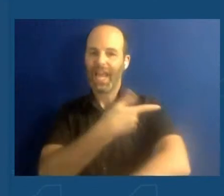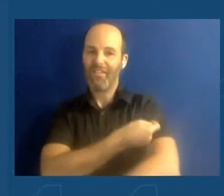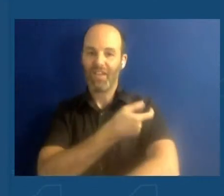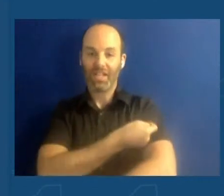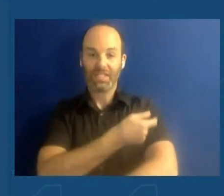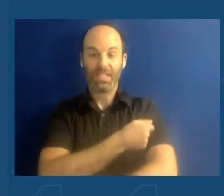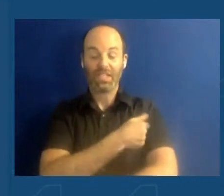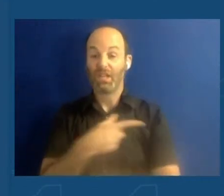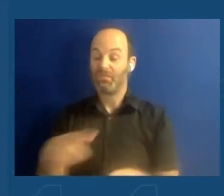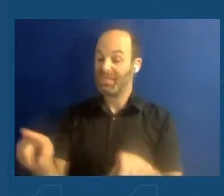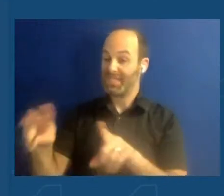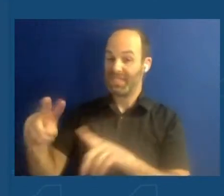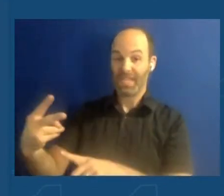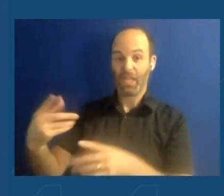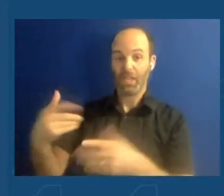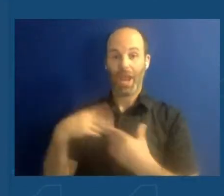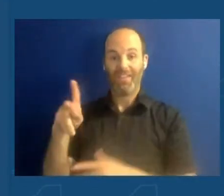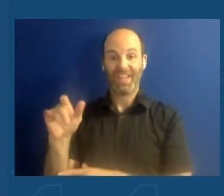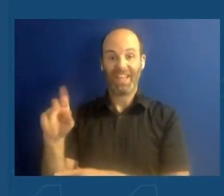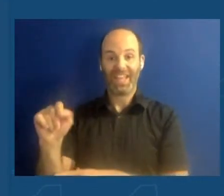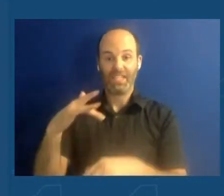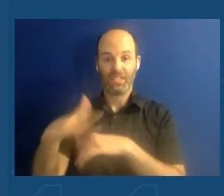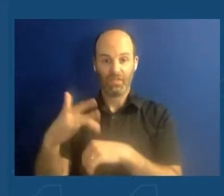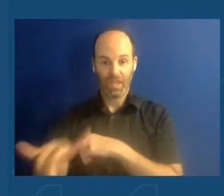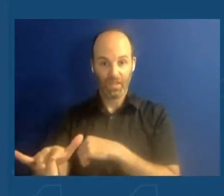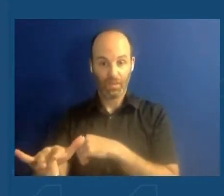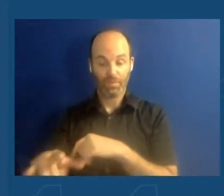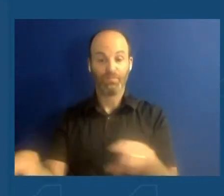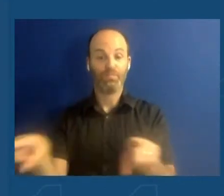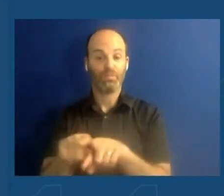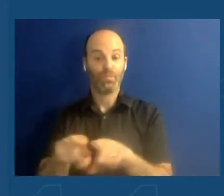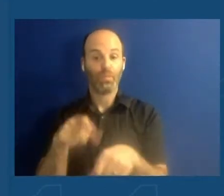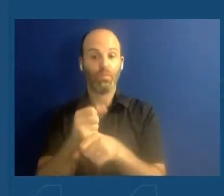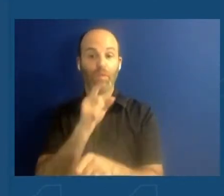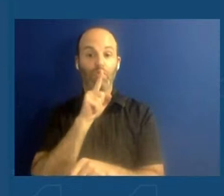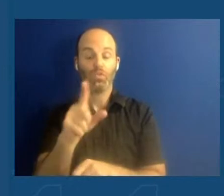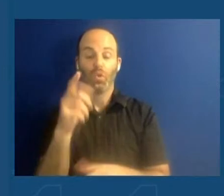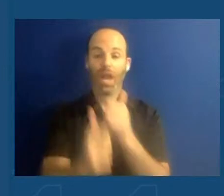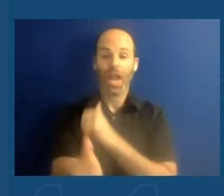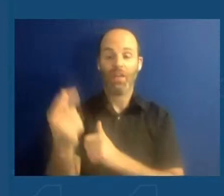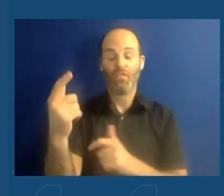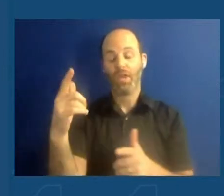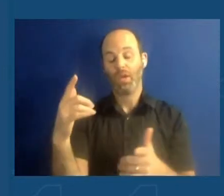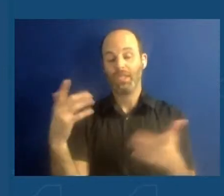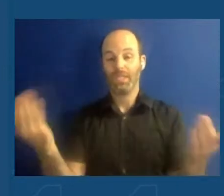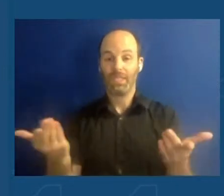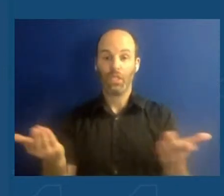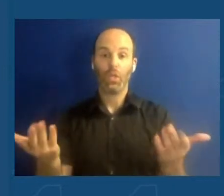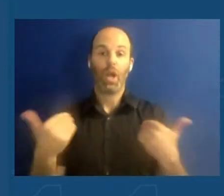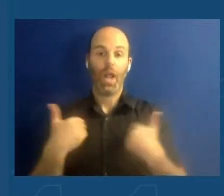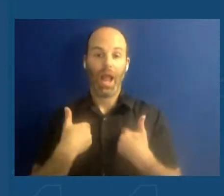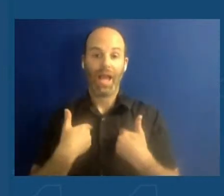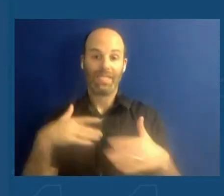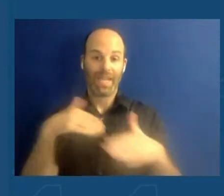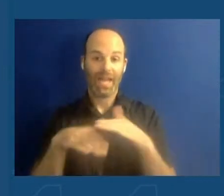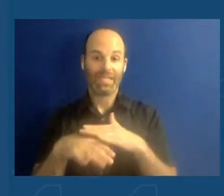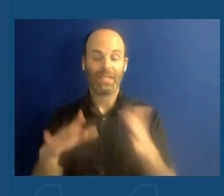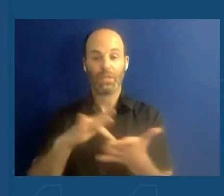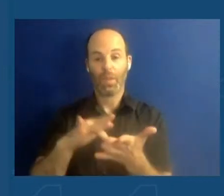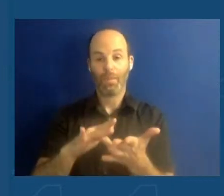available. Also, we want to make sure every New Yorker has access to medical assistance and treatment should they contract the